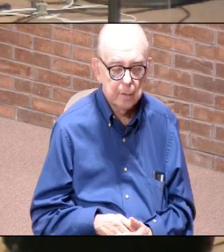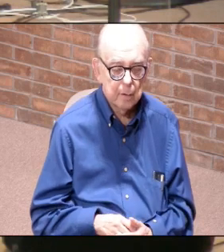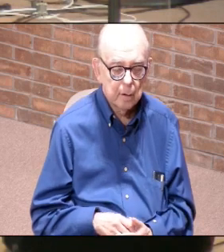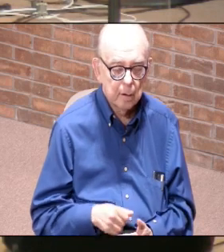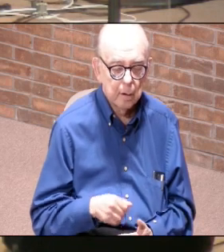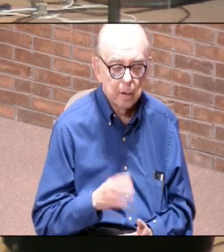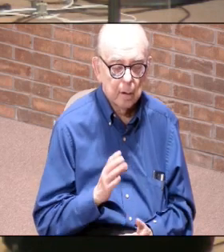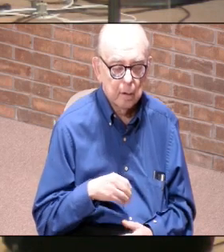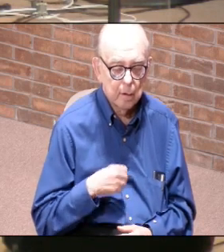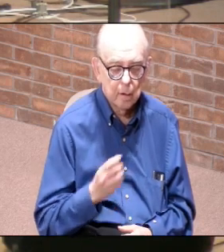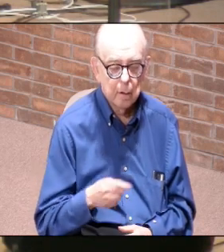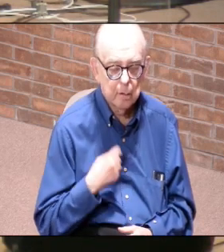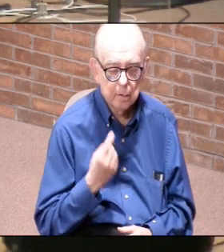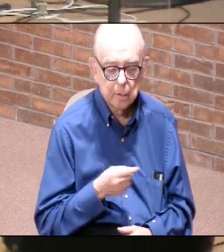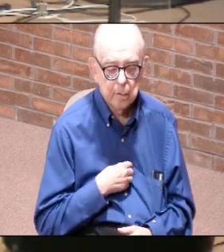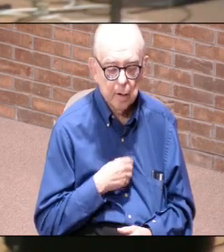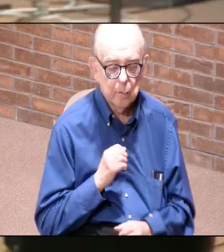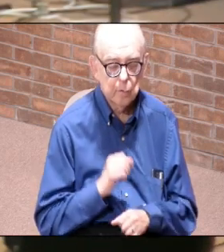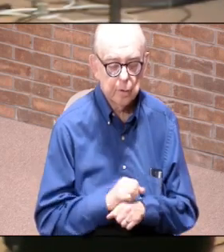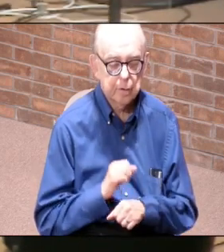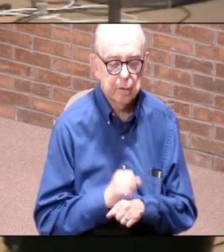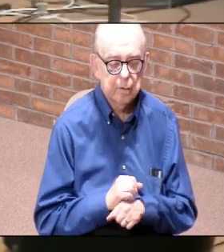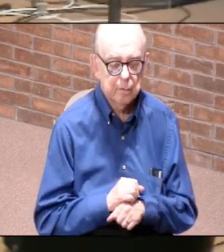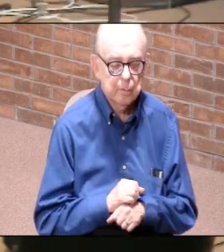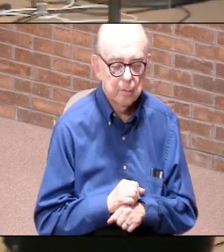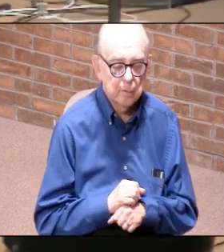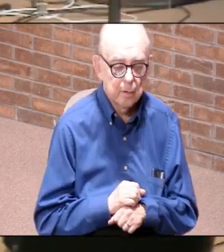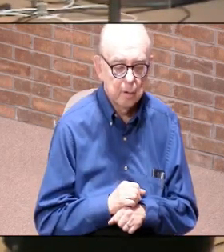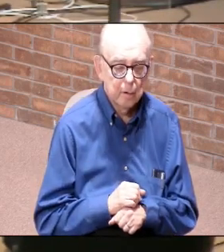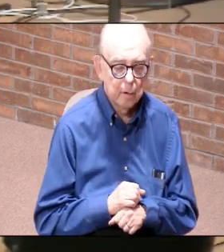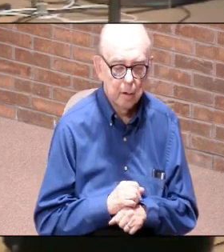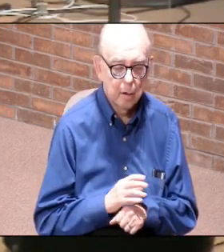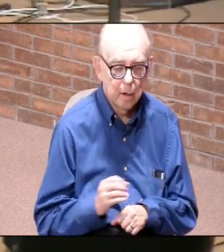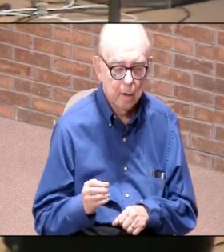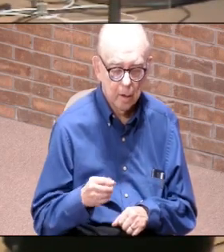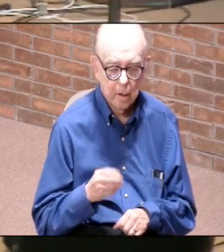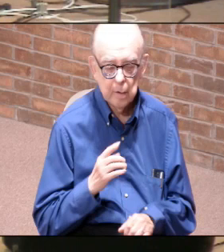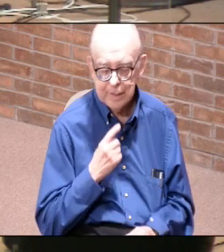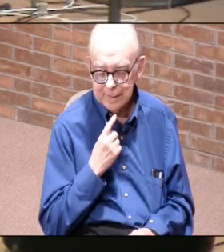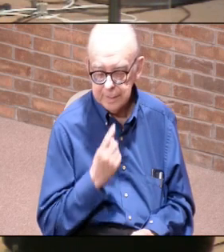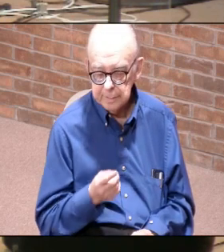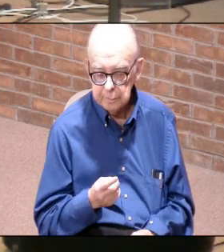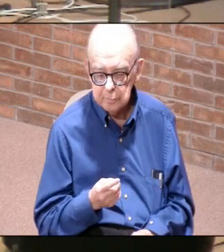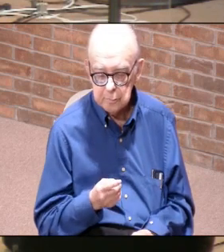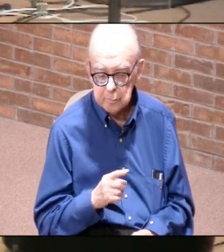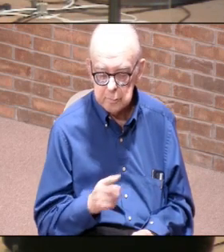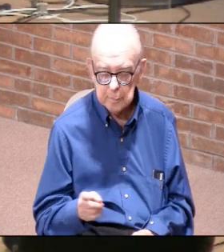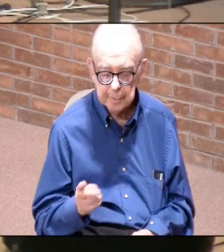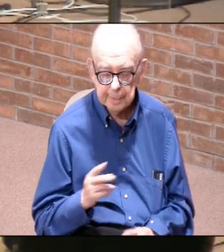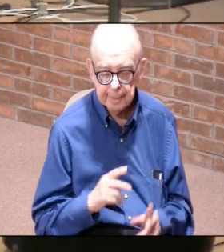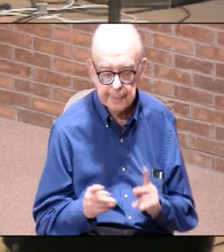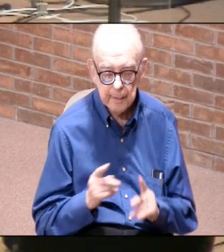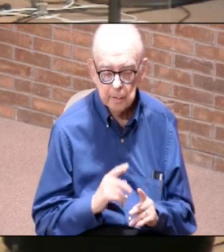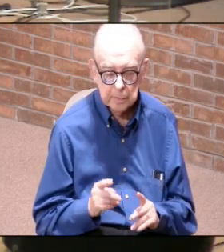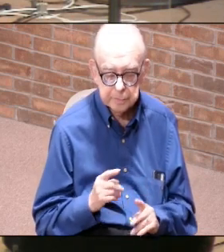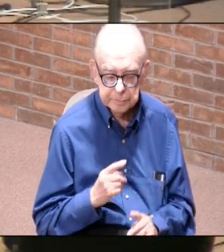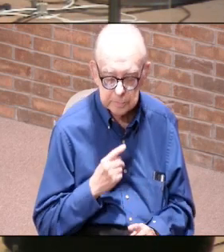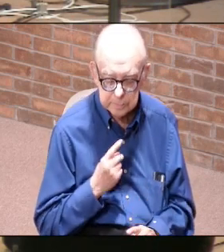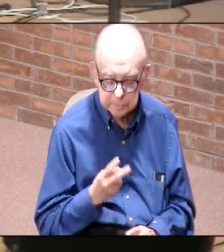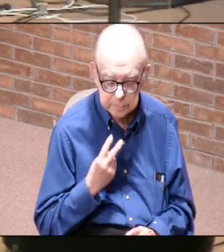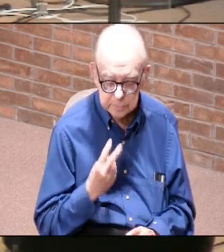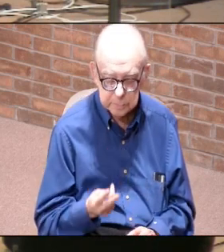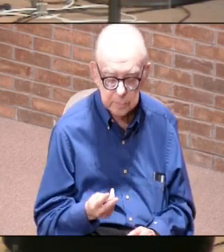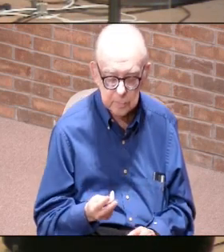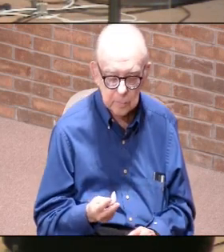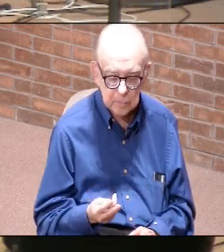And so God has given us a mission. And God says to them, he says, I see it.